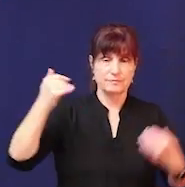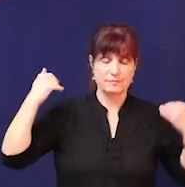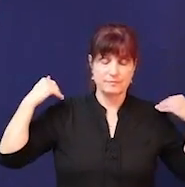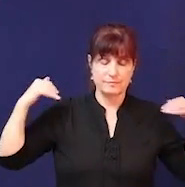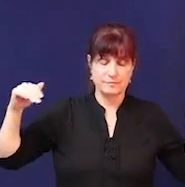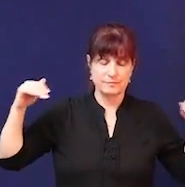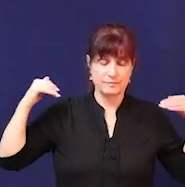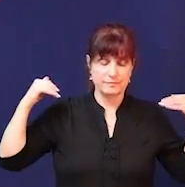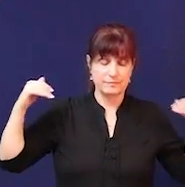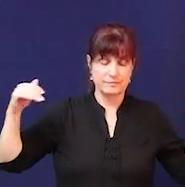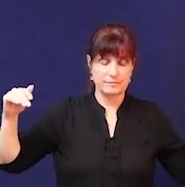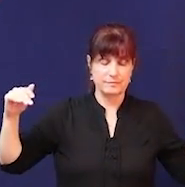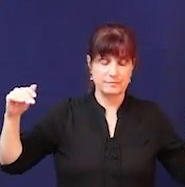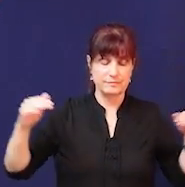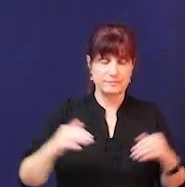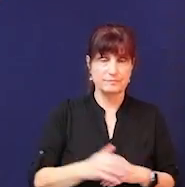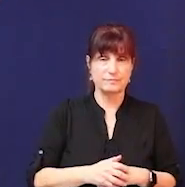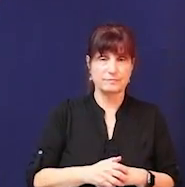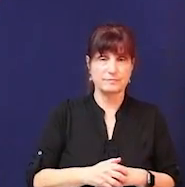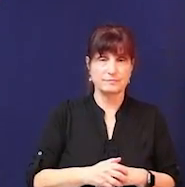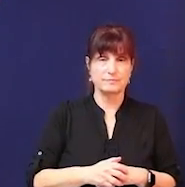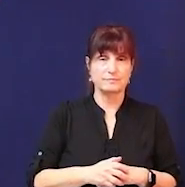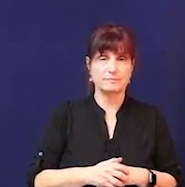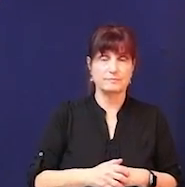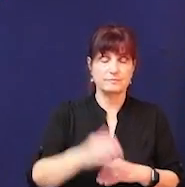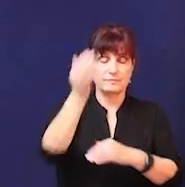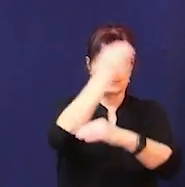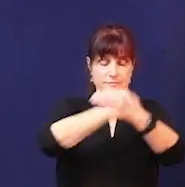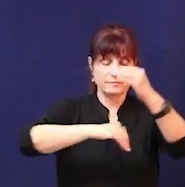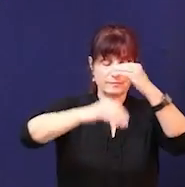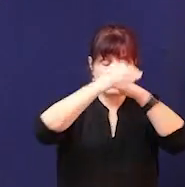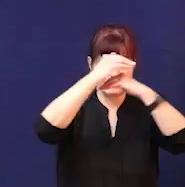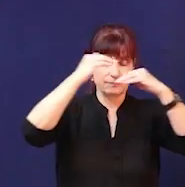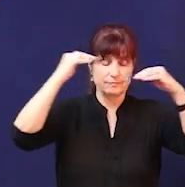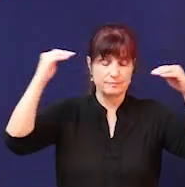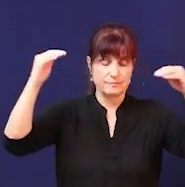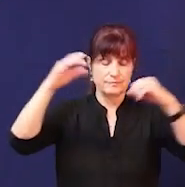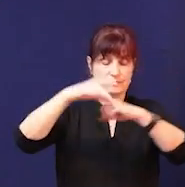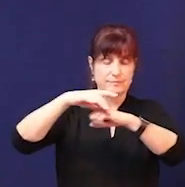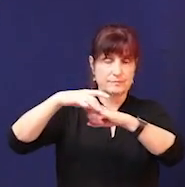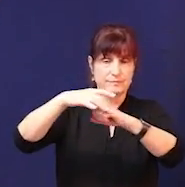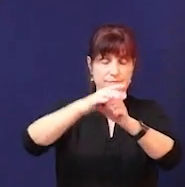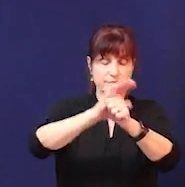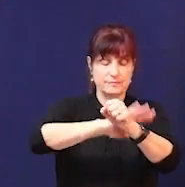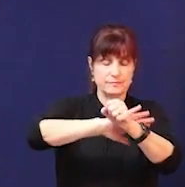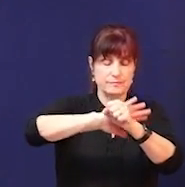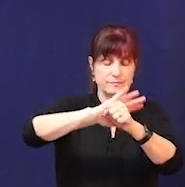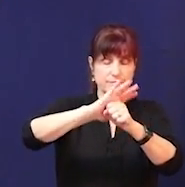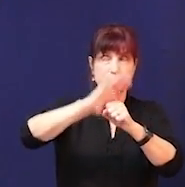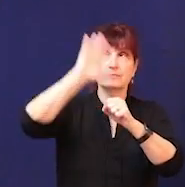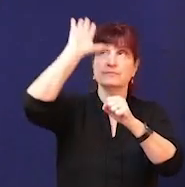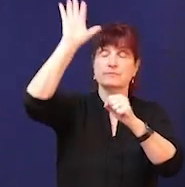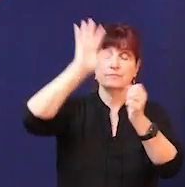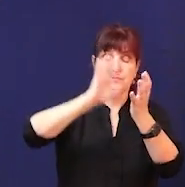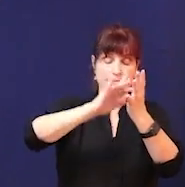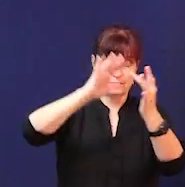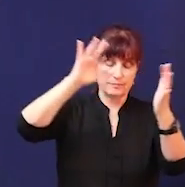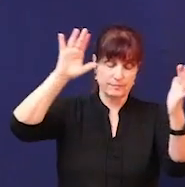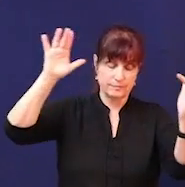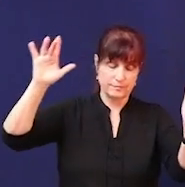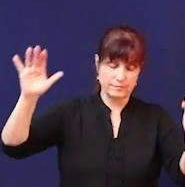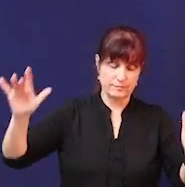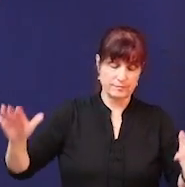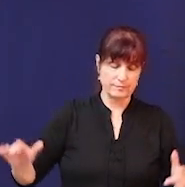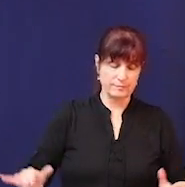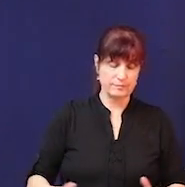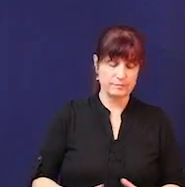Lord God of hosts, heaven and earth. earth are